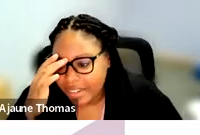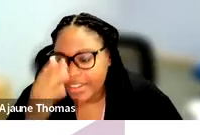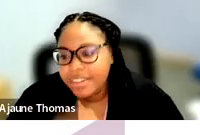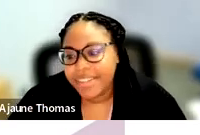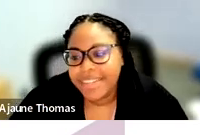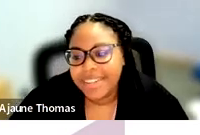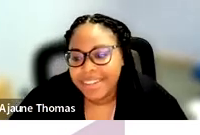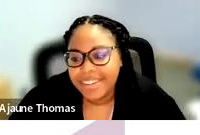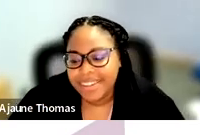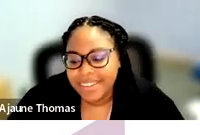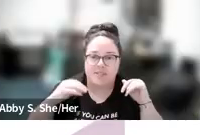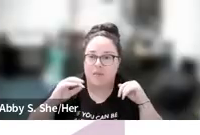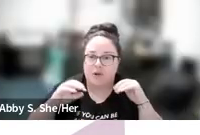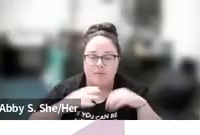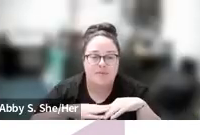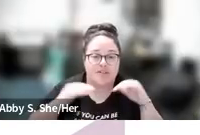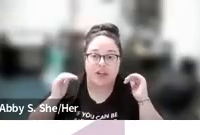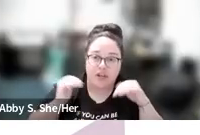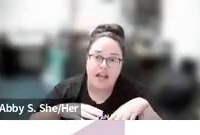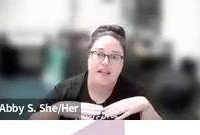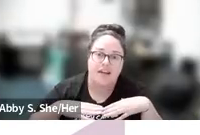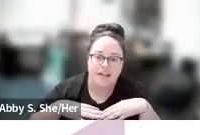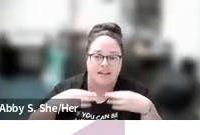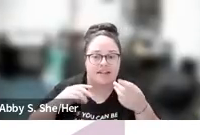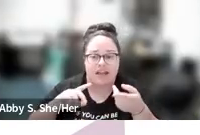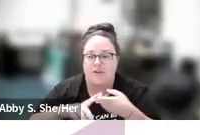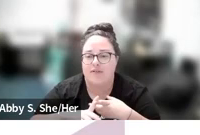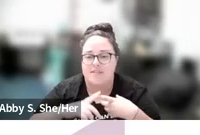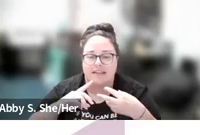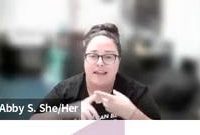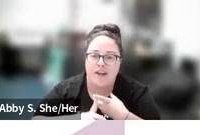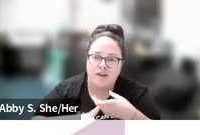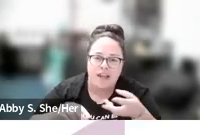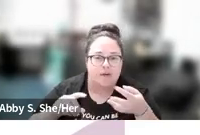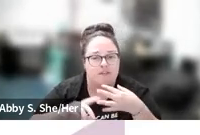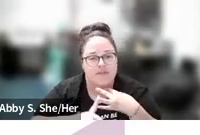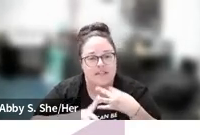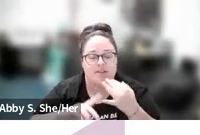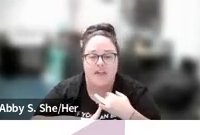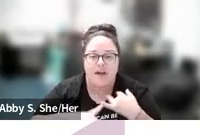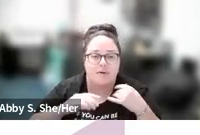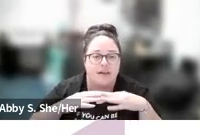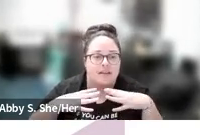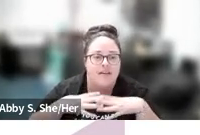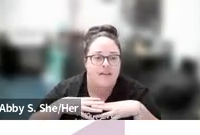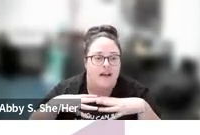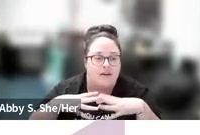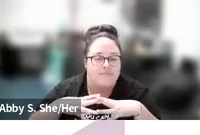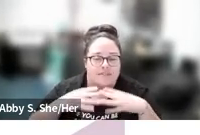thing. And sometimes it was like one or two people just like could not get in. And I don't know if it was like the internet or if it was this or that,